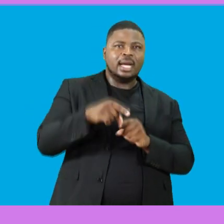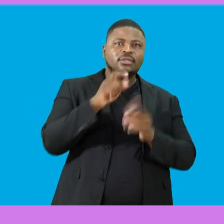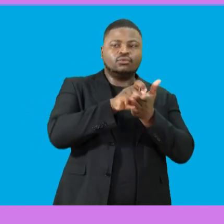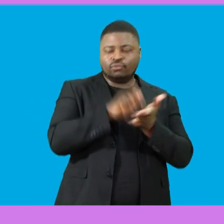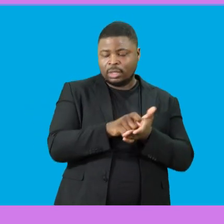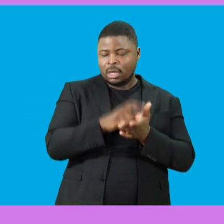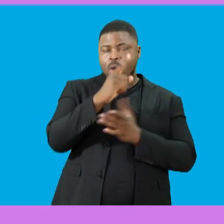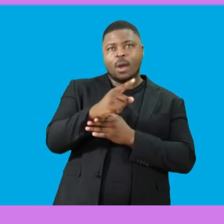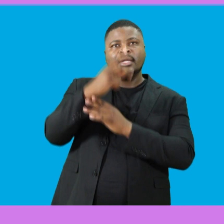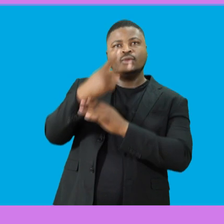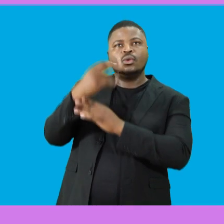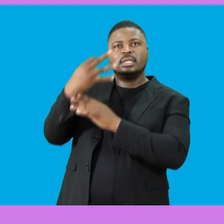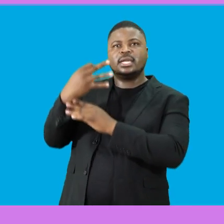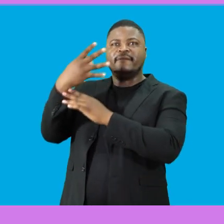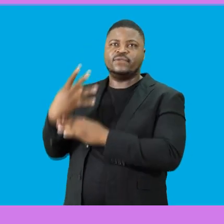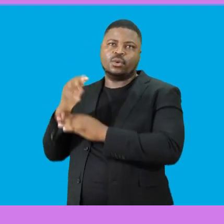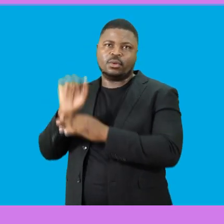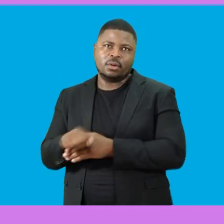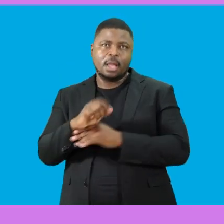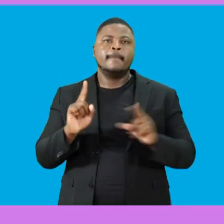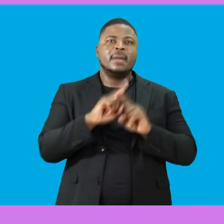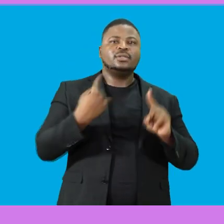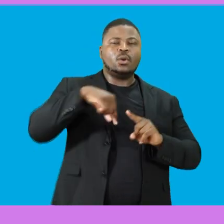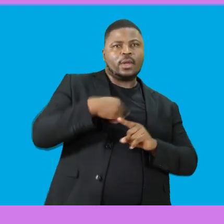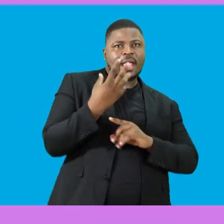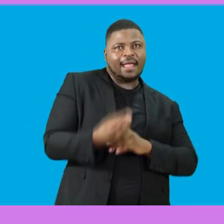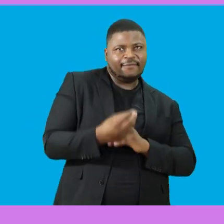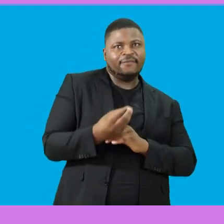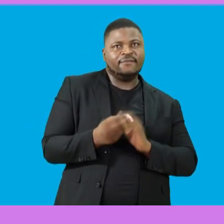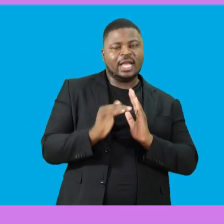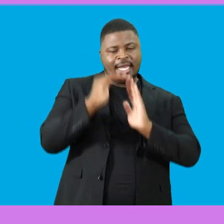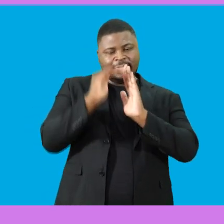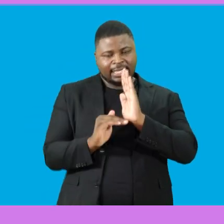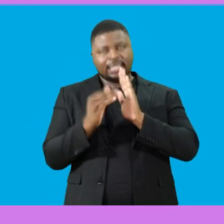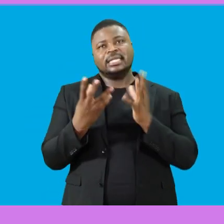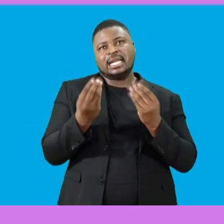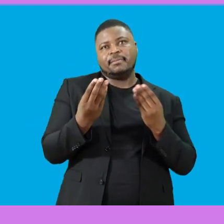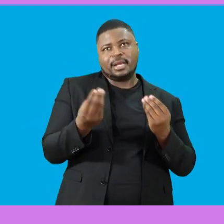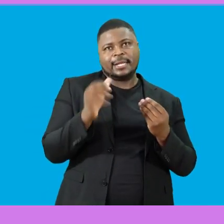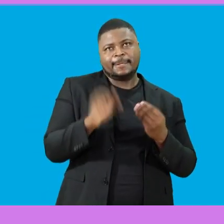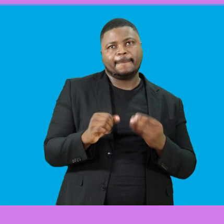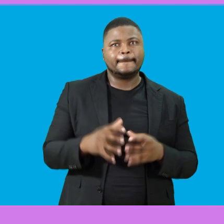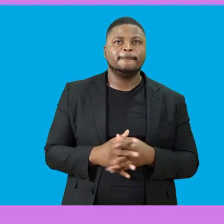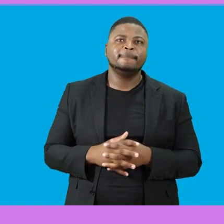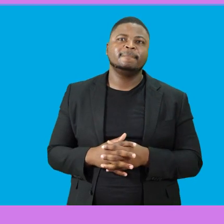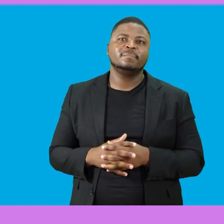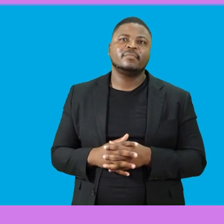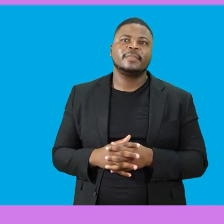we write it down in bullet forms. So we've got the first bullet is going to be, we have a decrease in number of